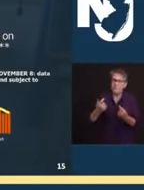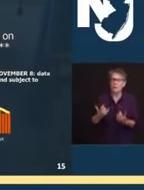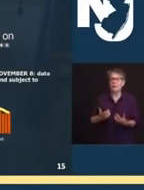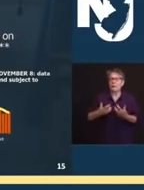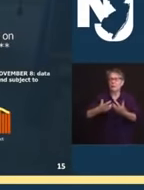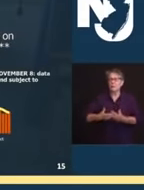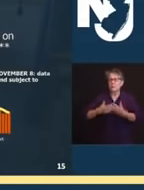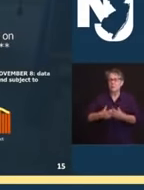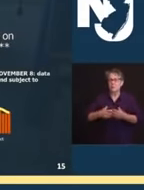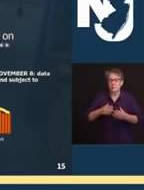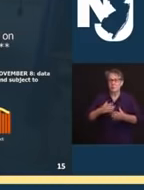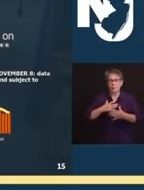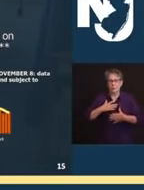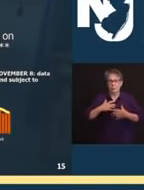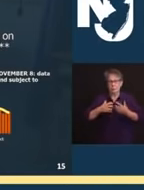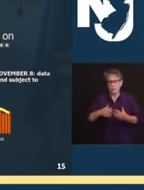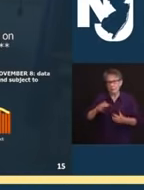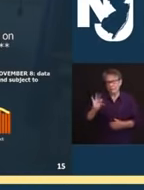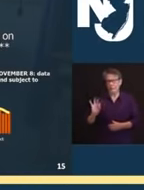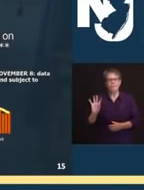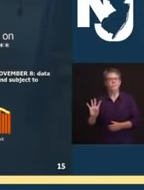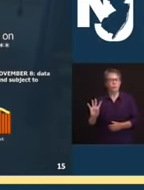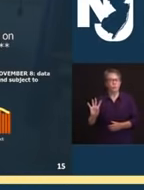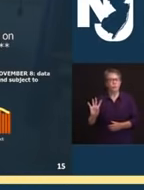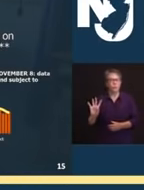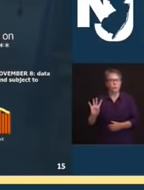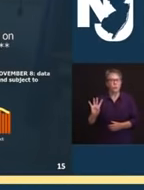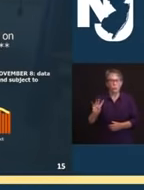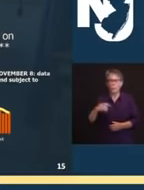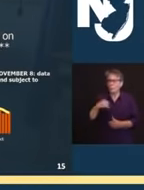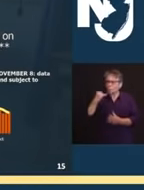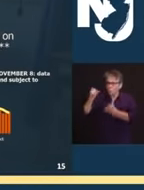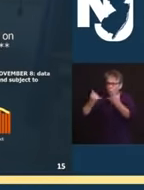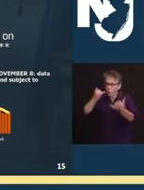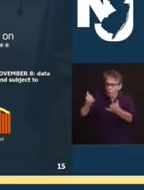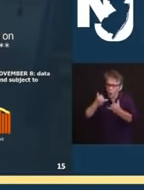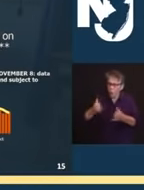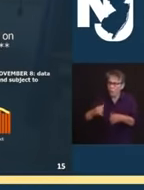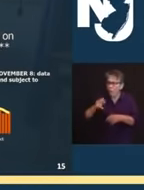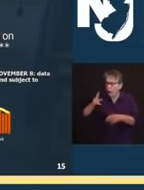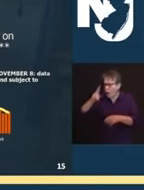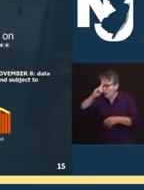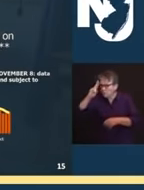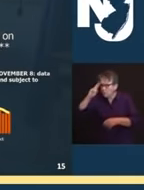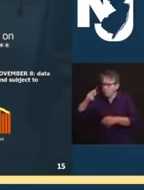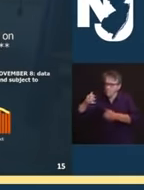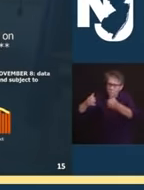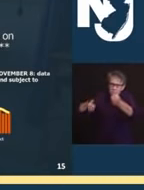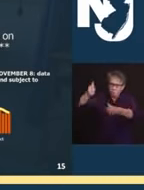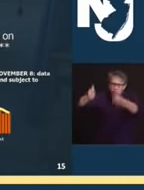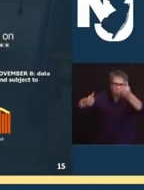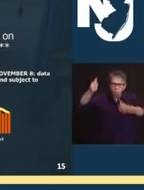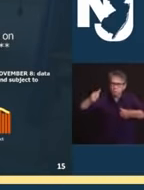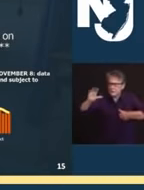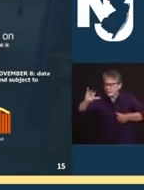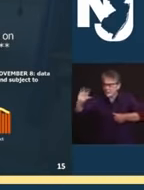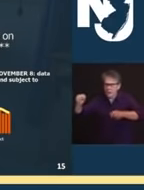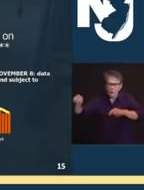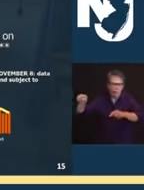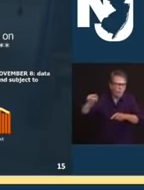5 CEOs of some of the biggest hospital systems in the state today. I went back and forth with a handful of